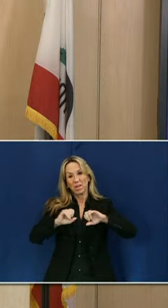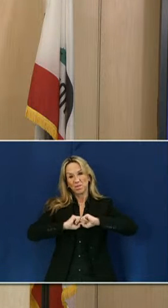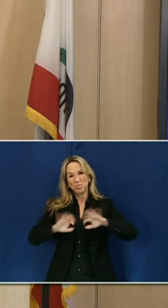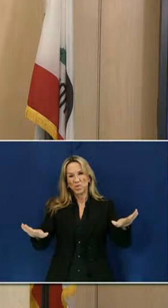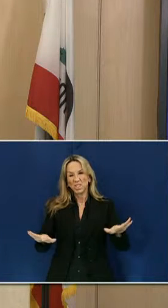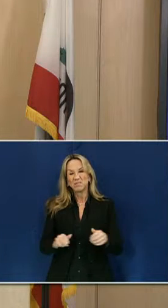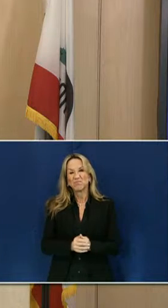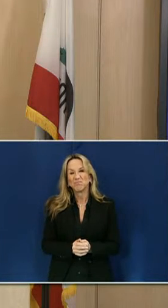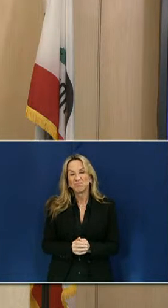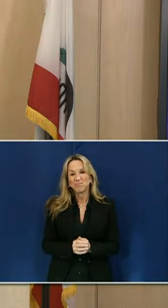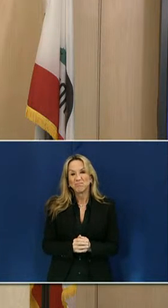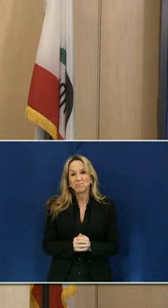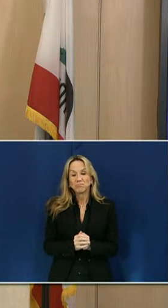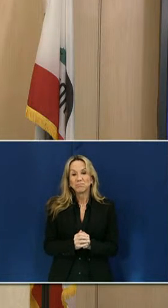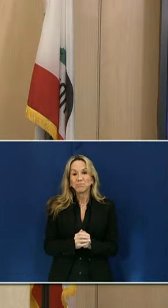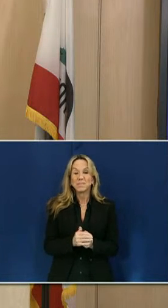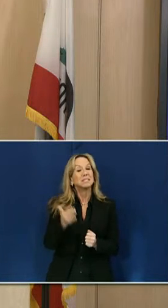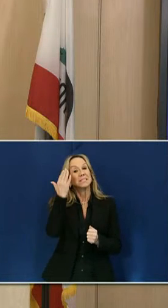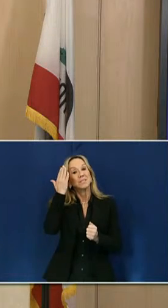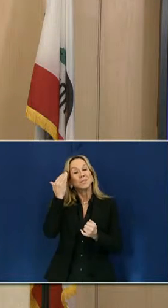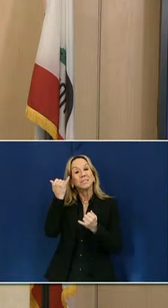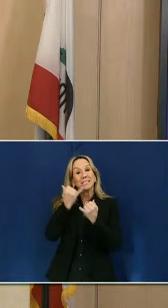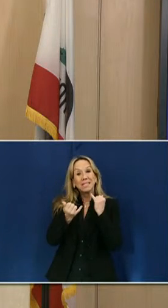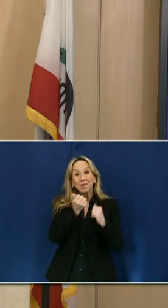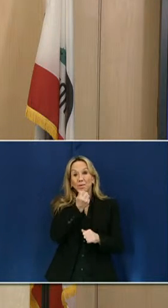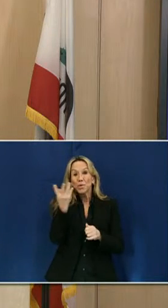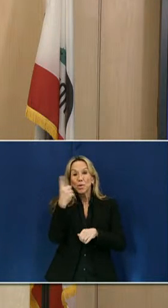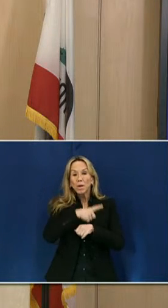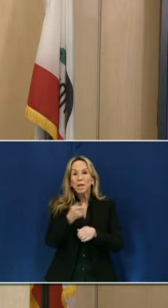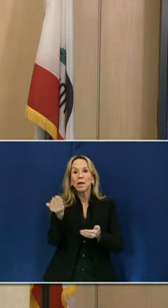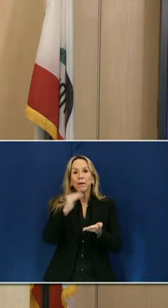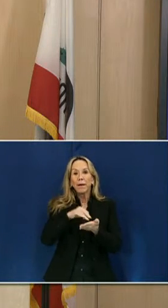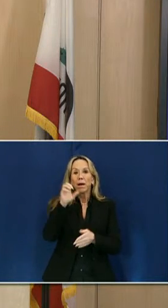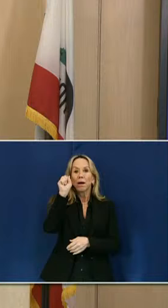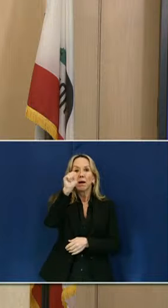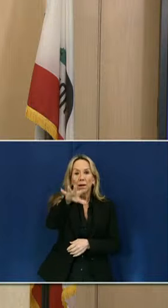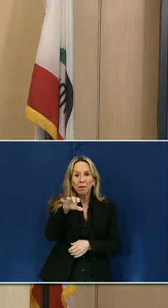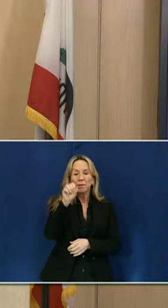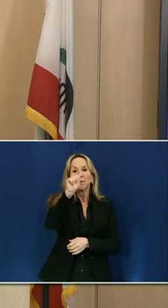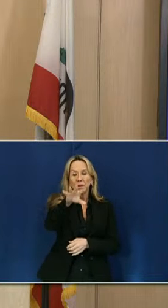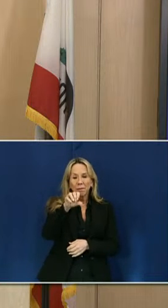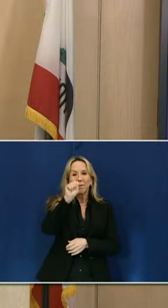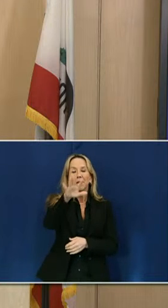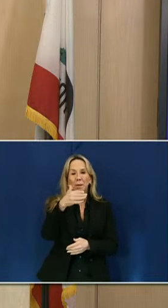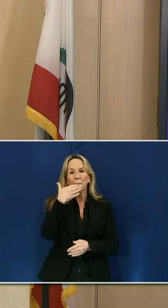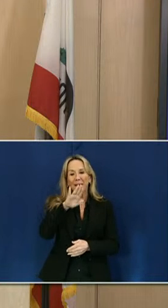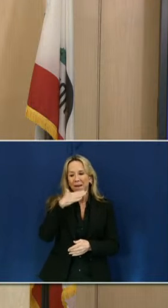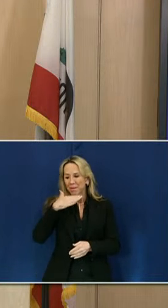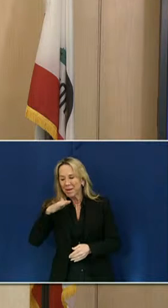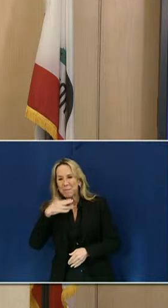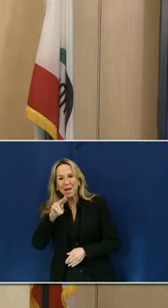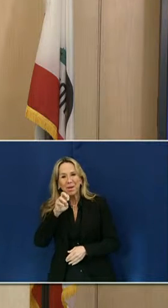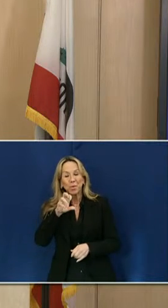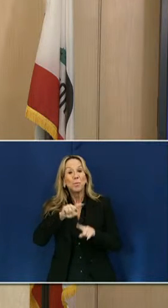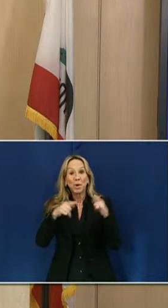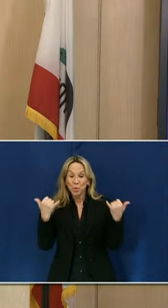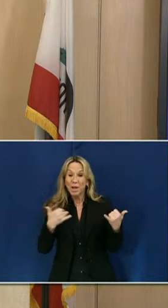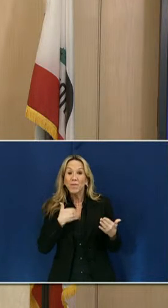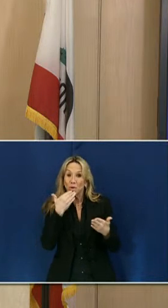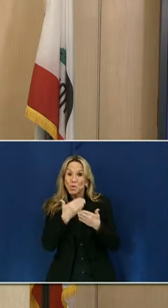I know we've shared a lot of bad news over the last several days, but today we do have some good news to share with